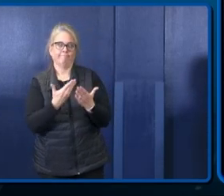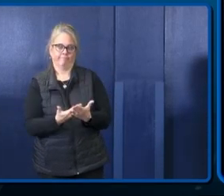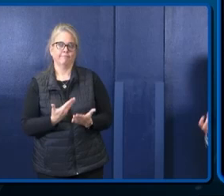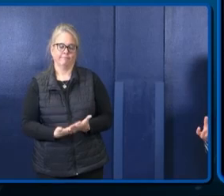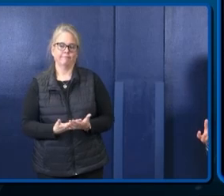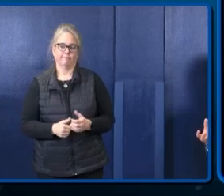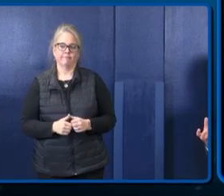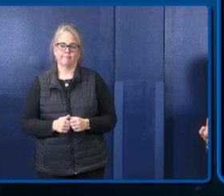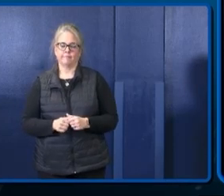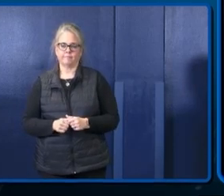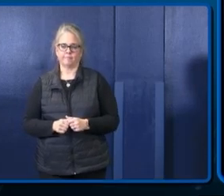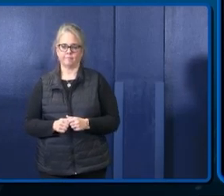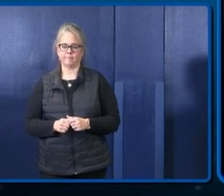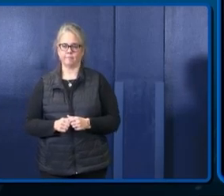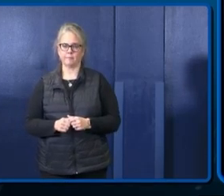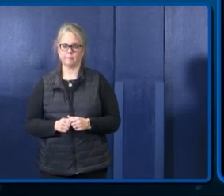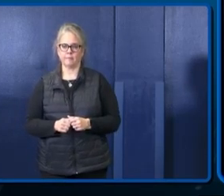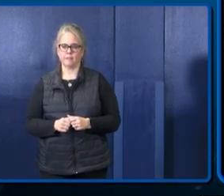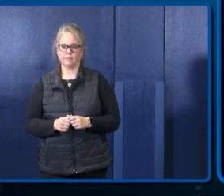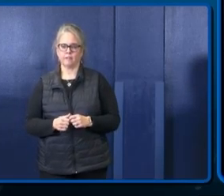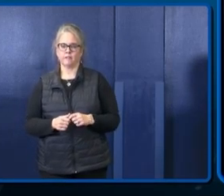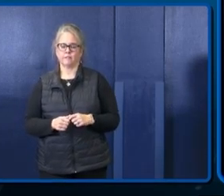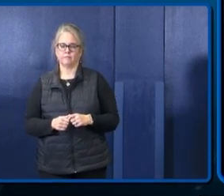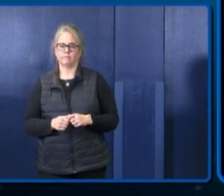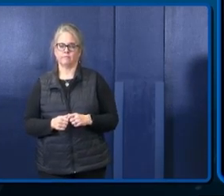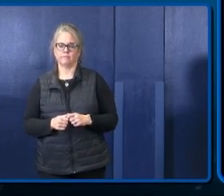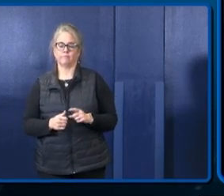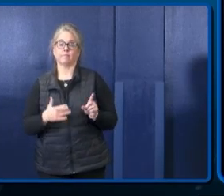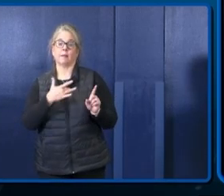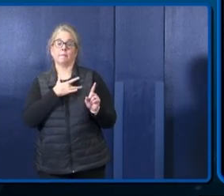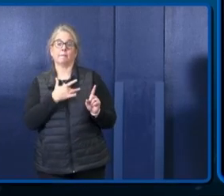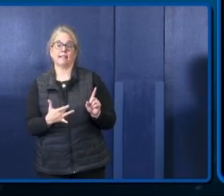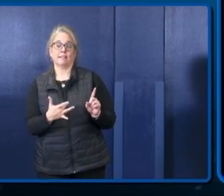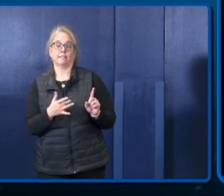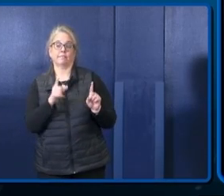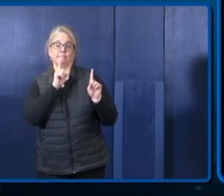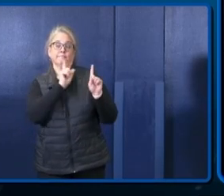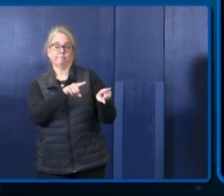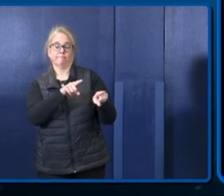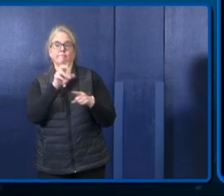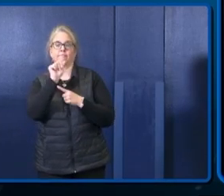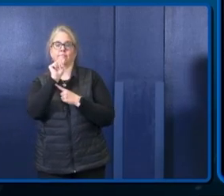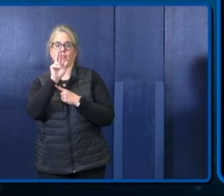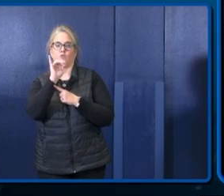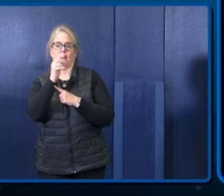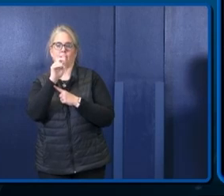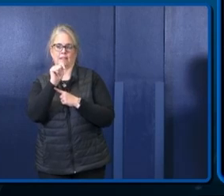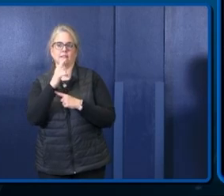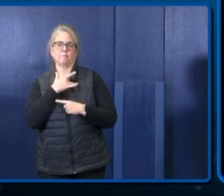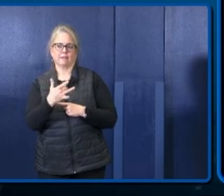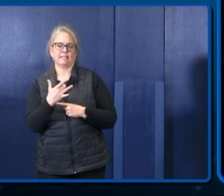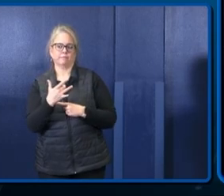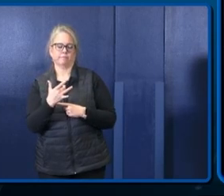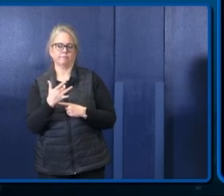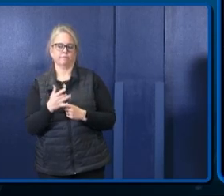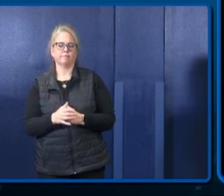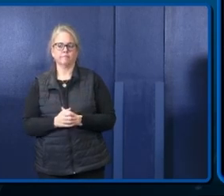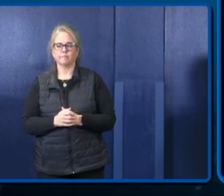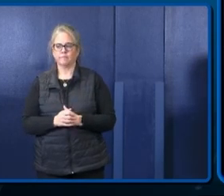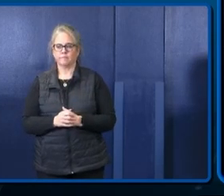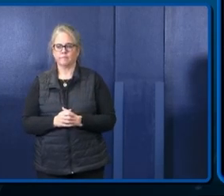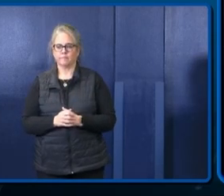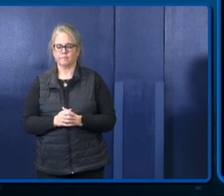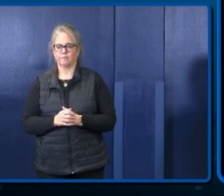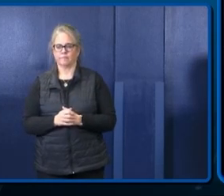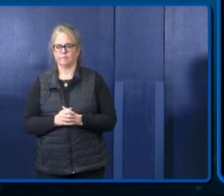to that hearing will be to have an arraignment setting. Most times, in most generalized cases, an arraignment occurs